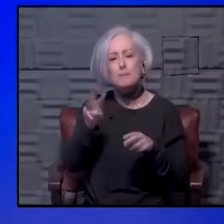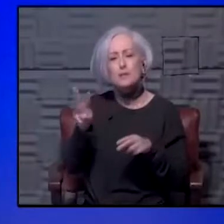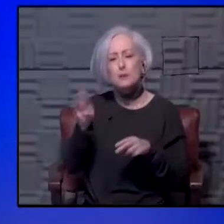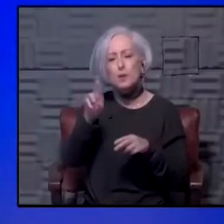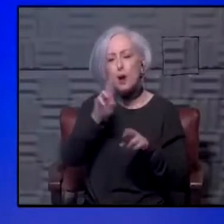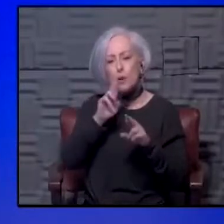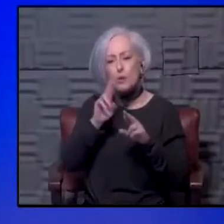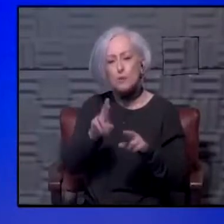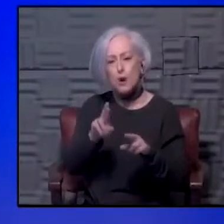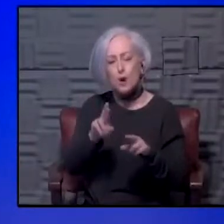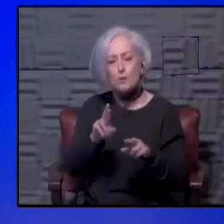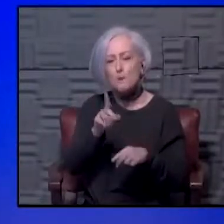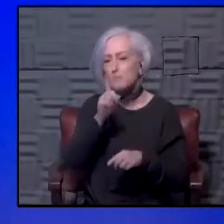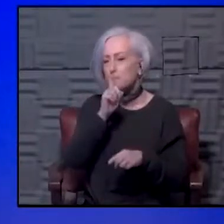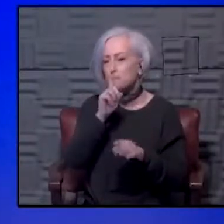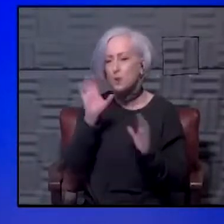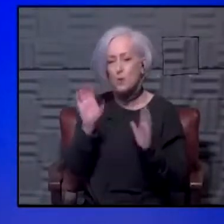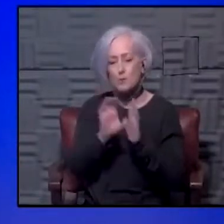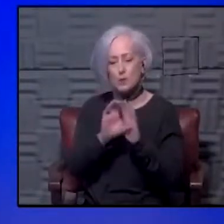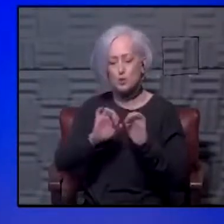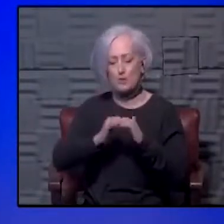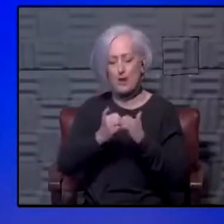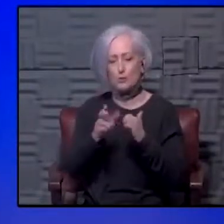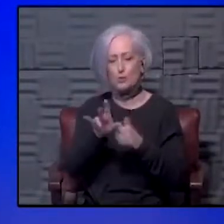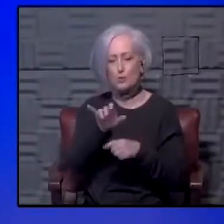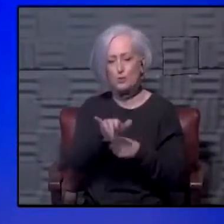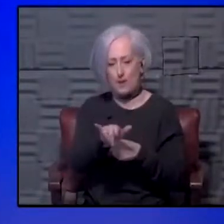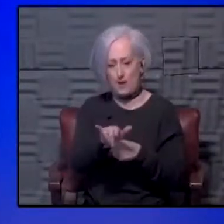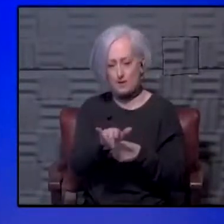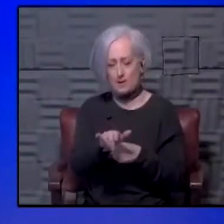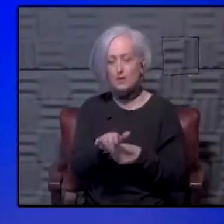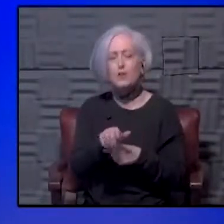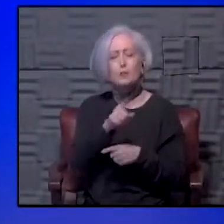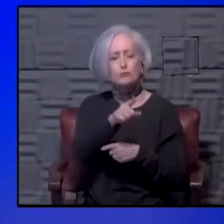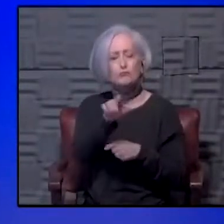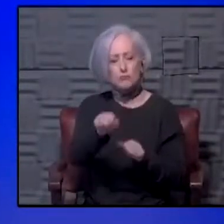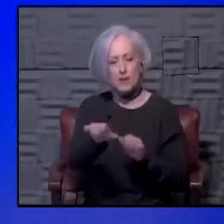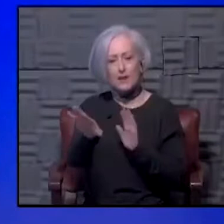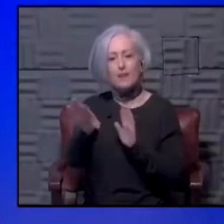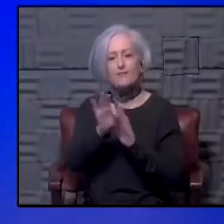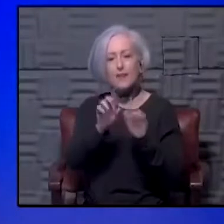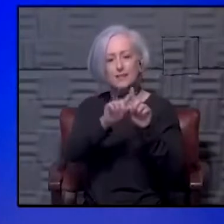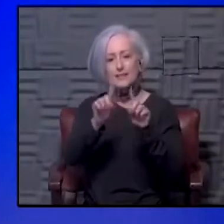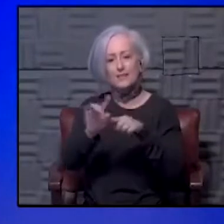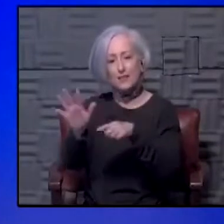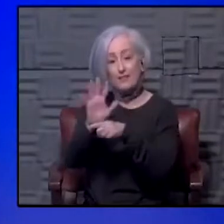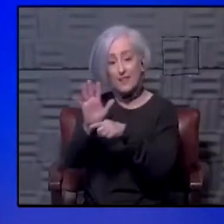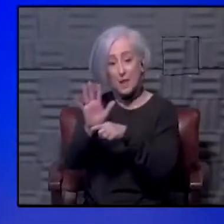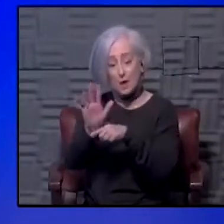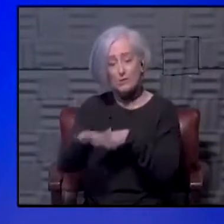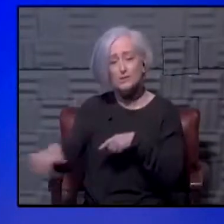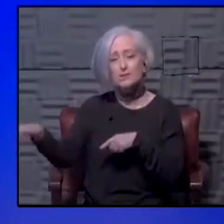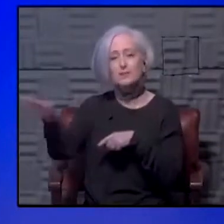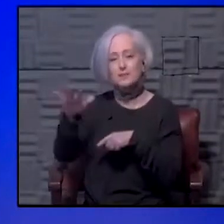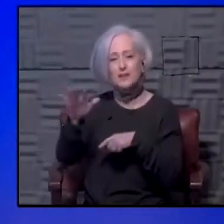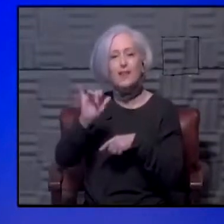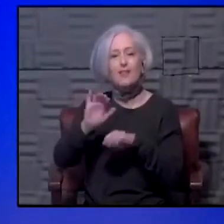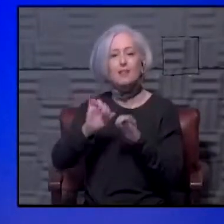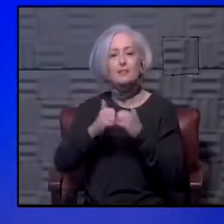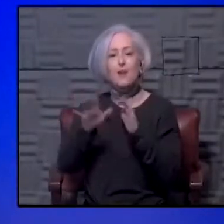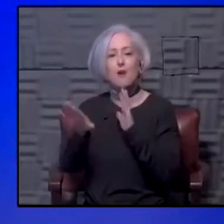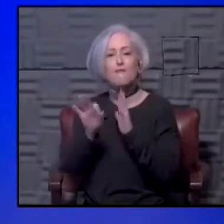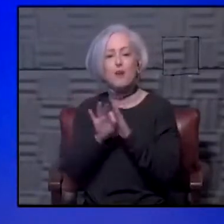really showed exactly how to do it. So there are different videos out there that you can find, and that's how I found it